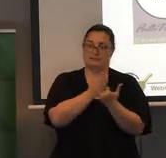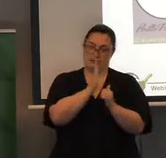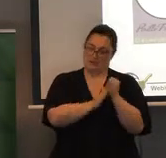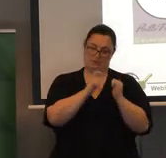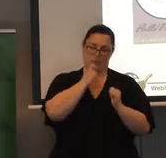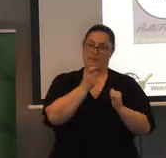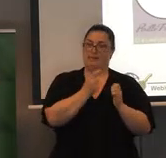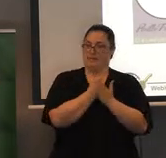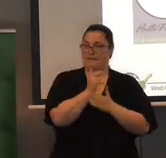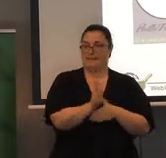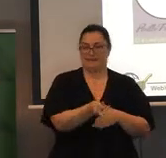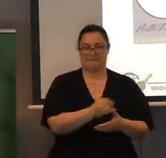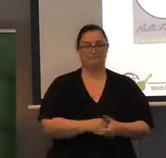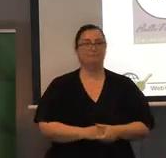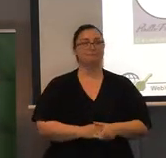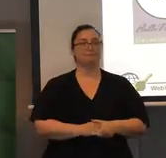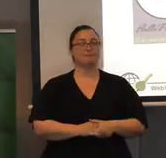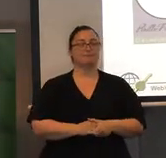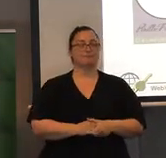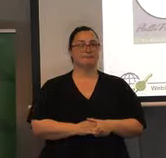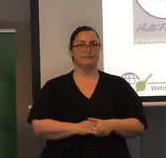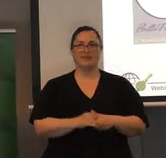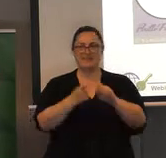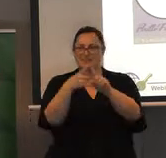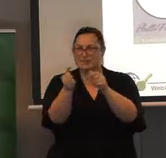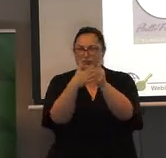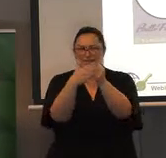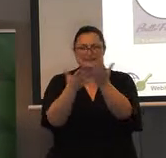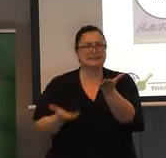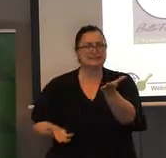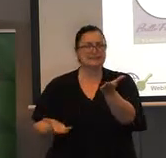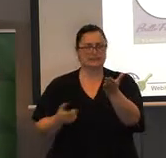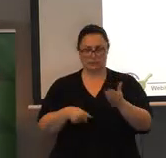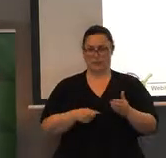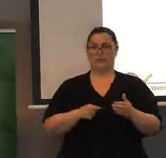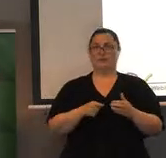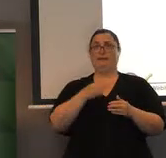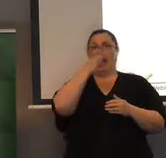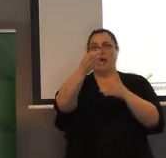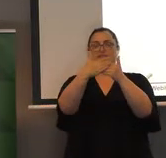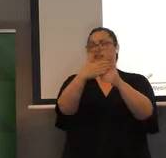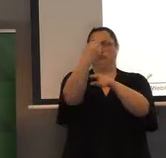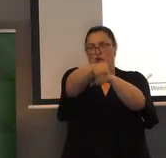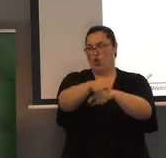and never to do that again. But they still had to fix it. It's not an either-or.